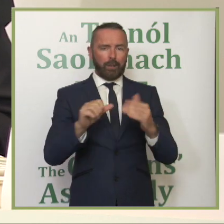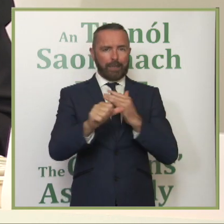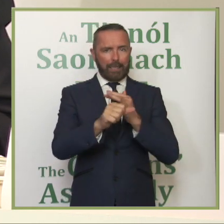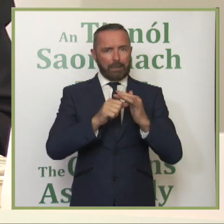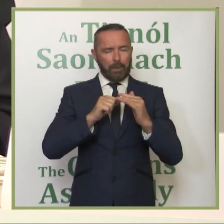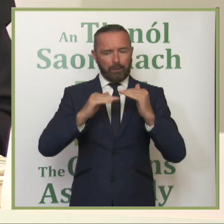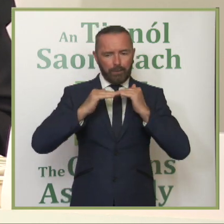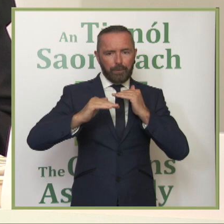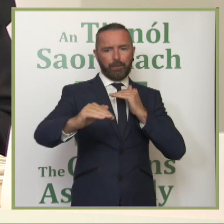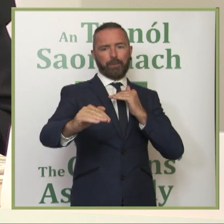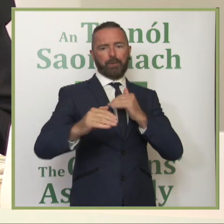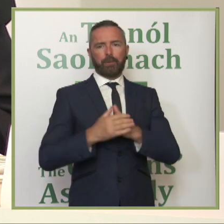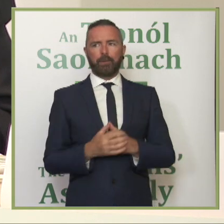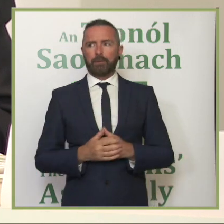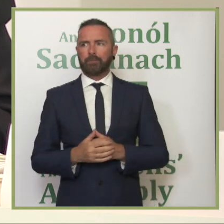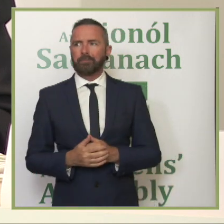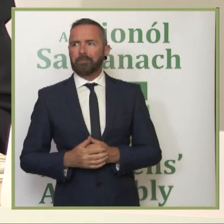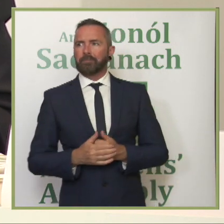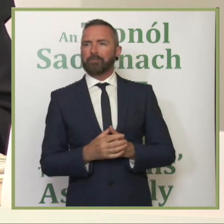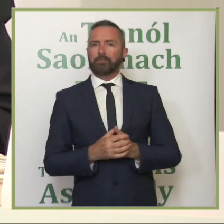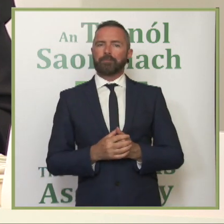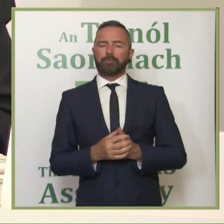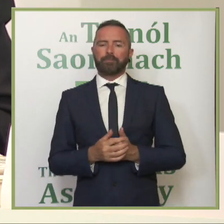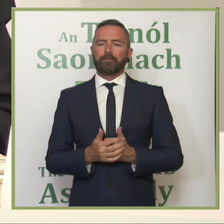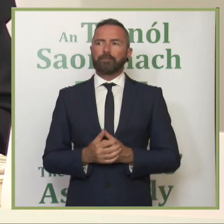I think, a safe way, a good way of doing that as well.